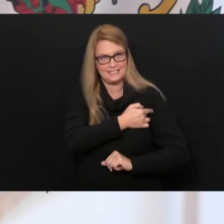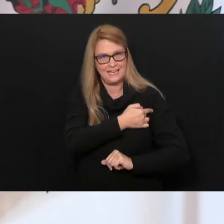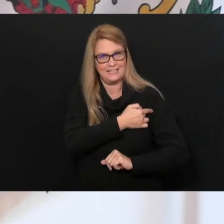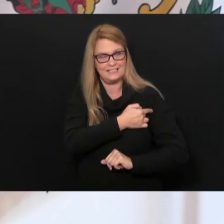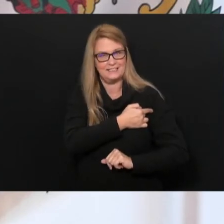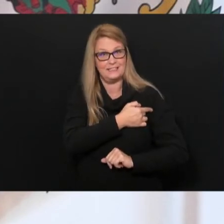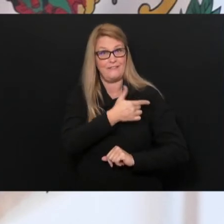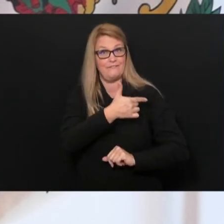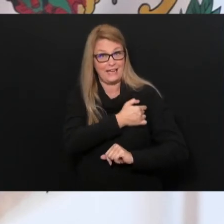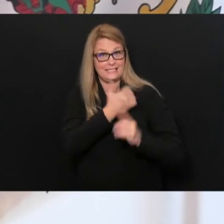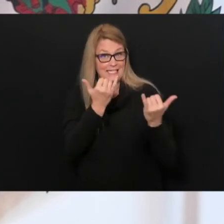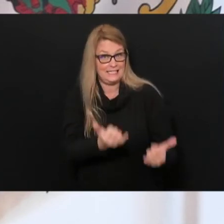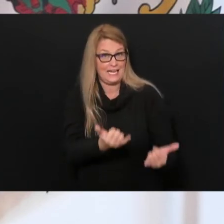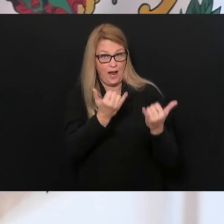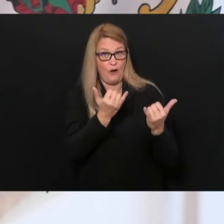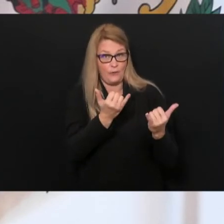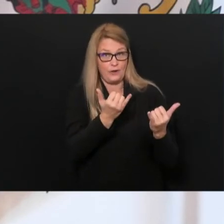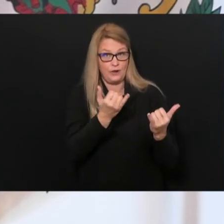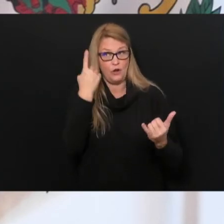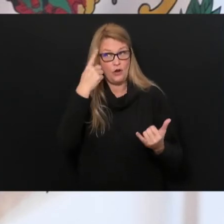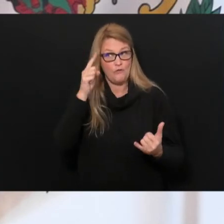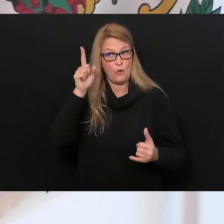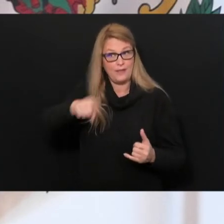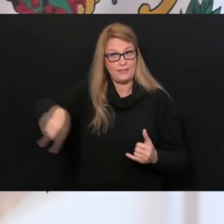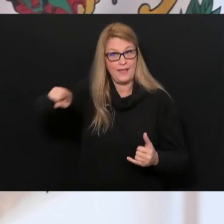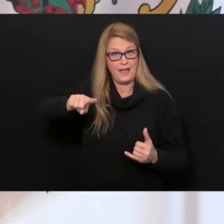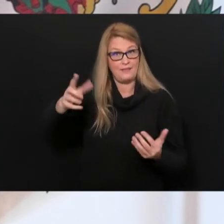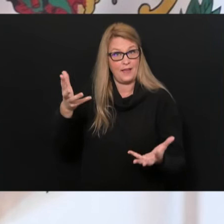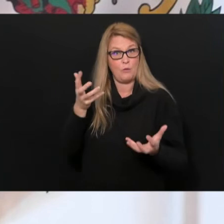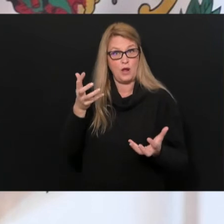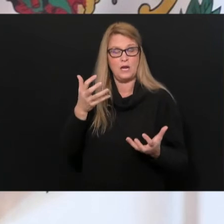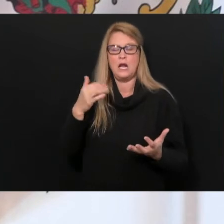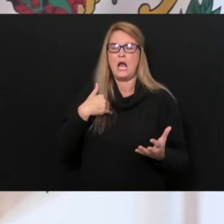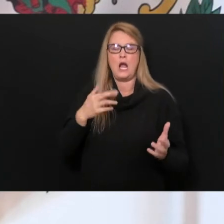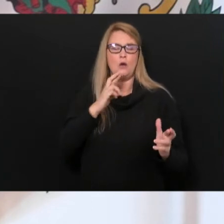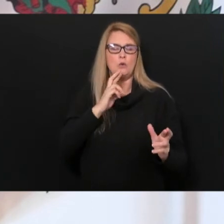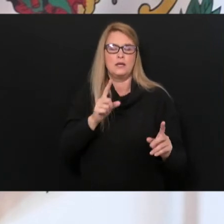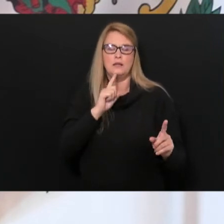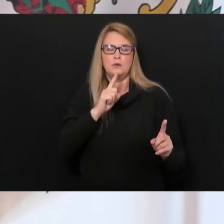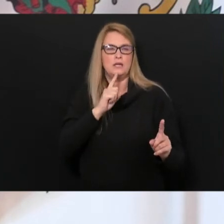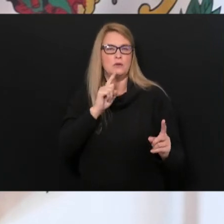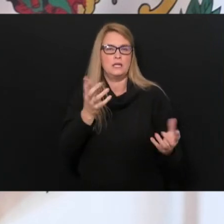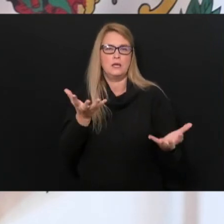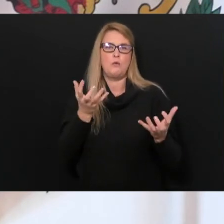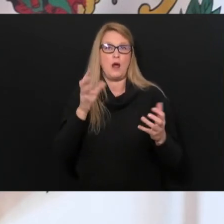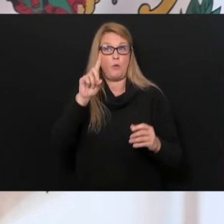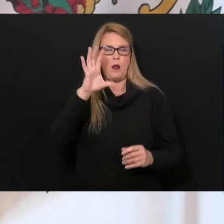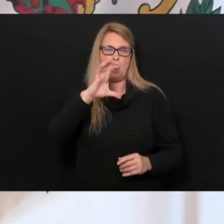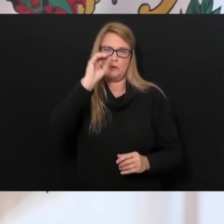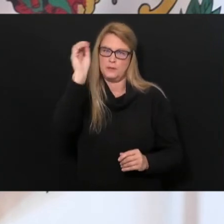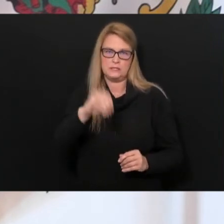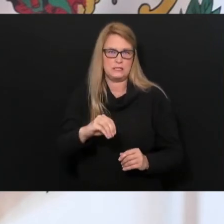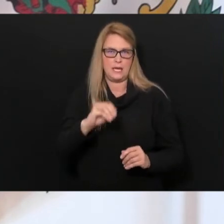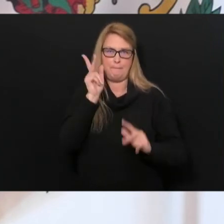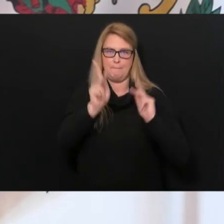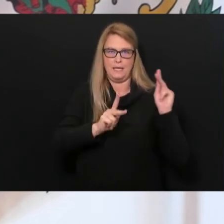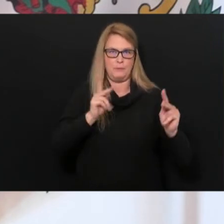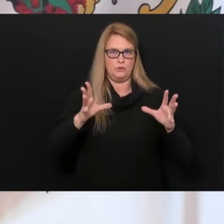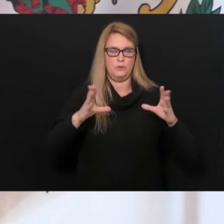vaccinated now for those that want the vaccine, and I hope 100% of them come, because it is just that